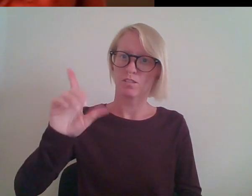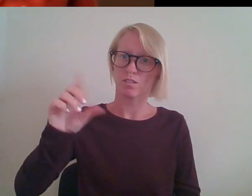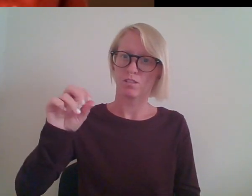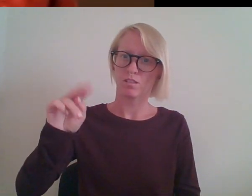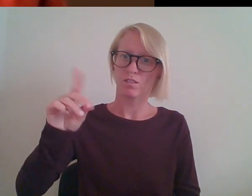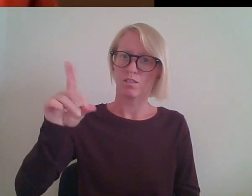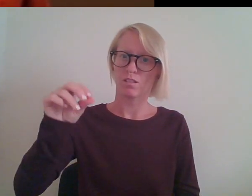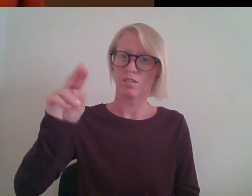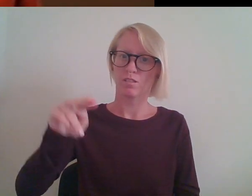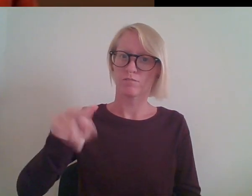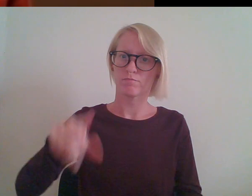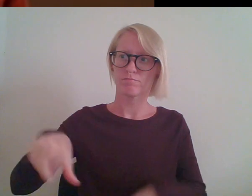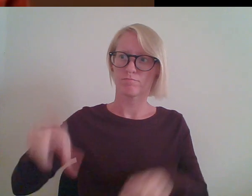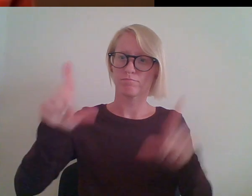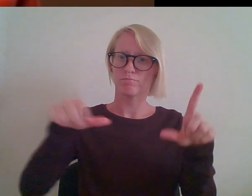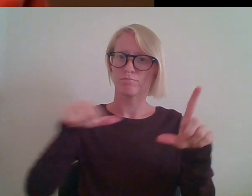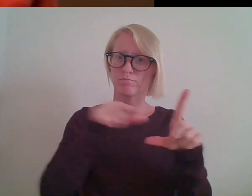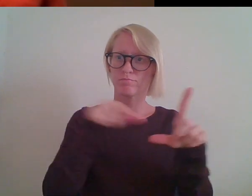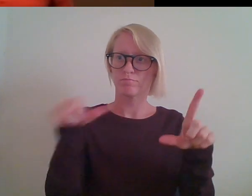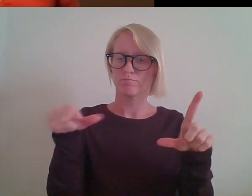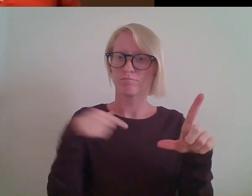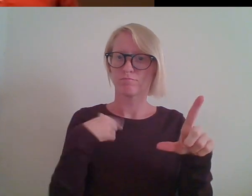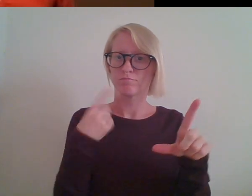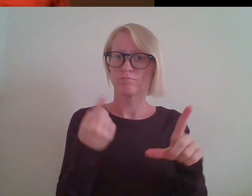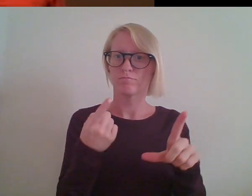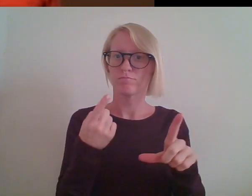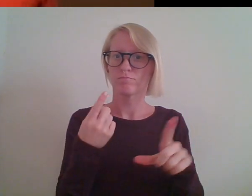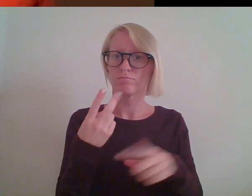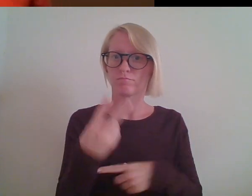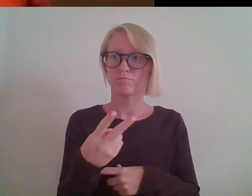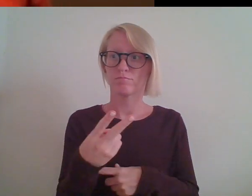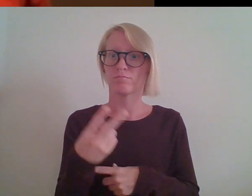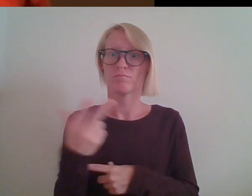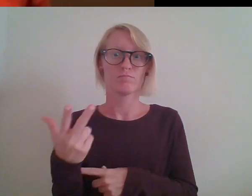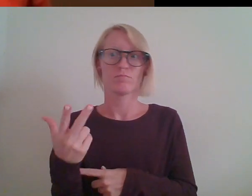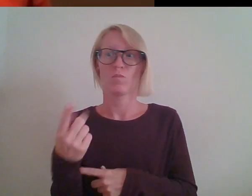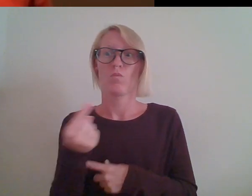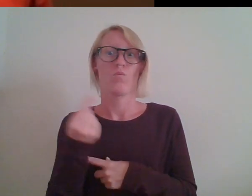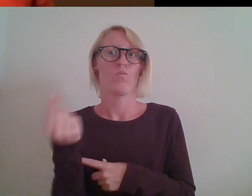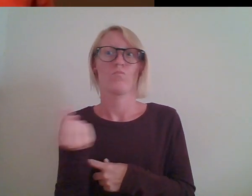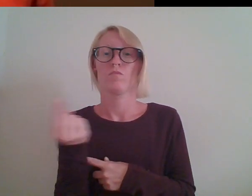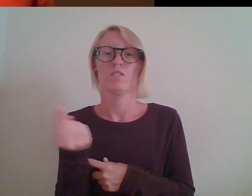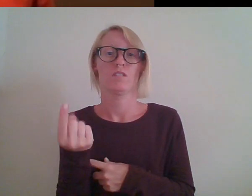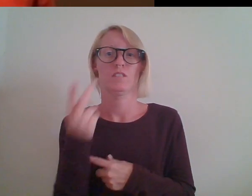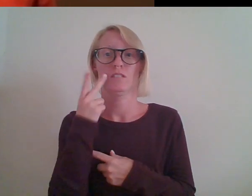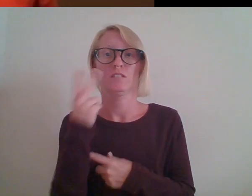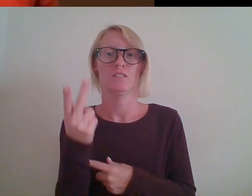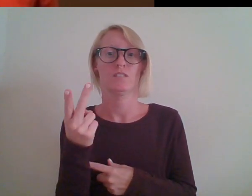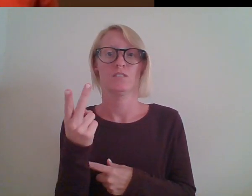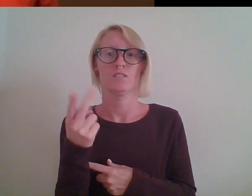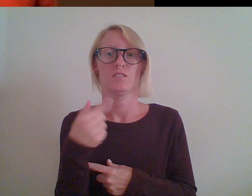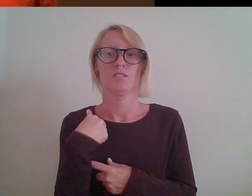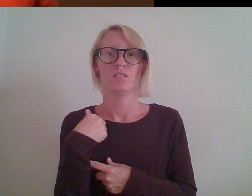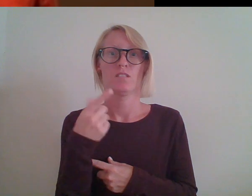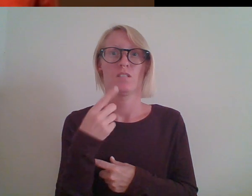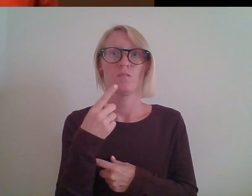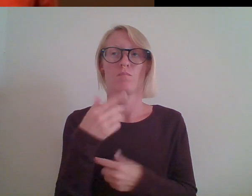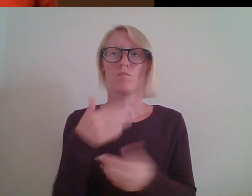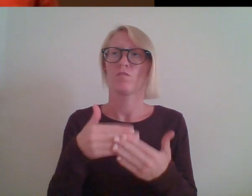seconds. Out of a group this size, maybe 2 or 3 of you'd see Boston and London. Because before I do it, I tell you to look for